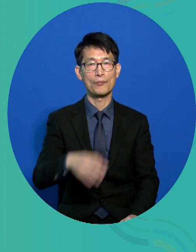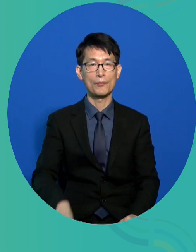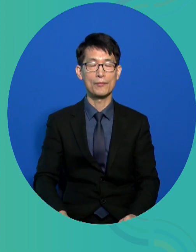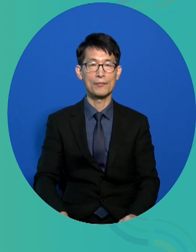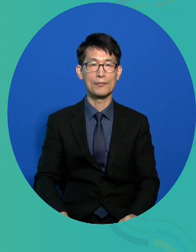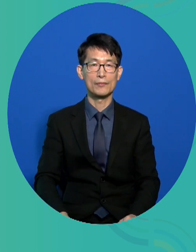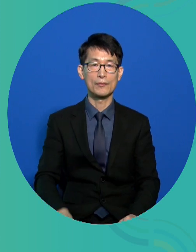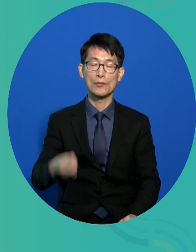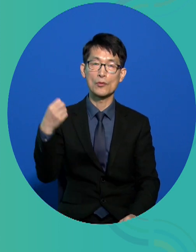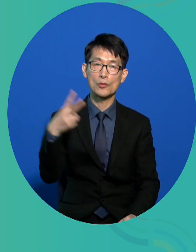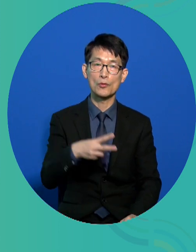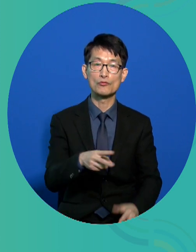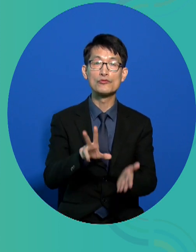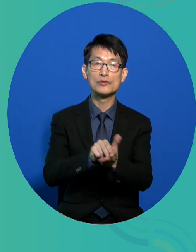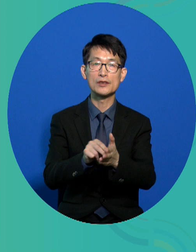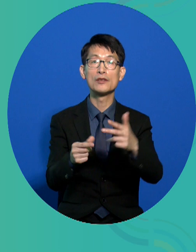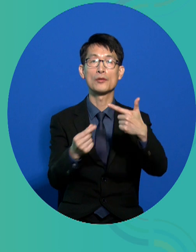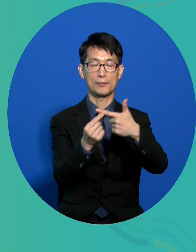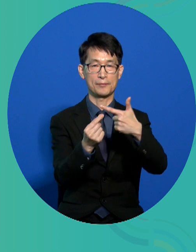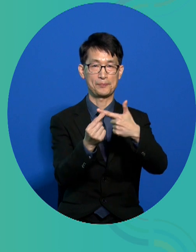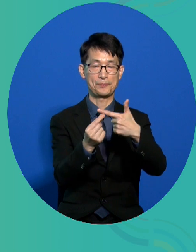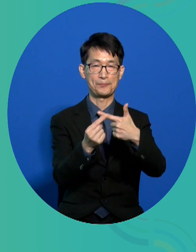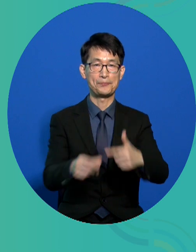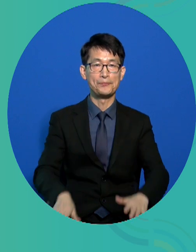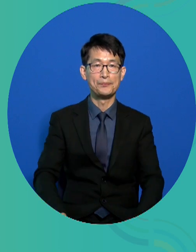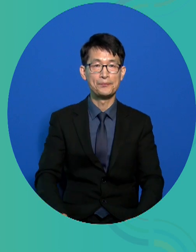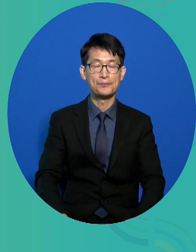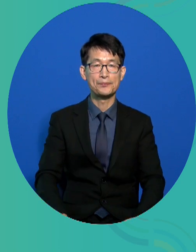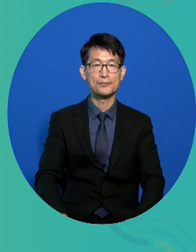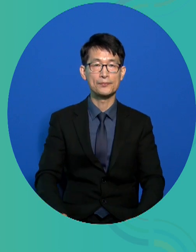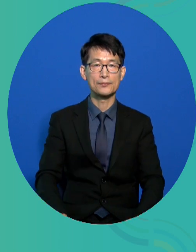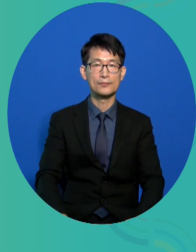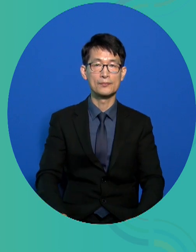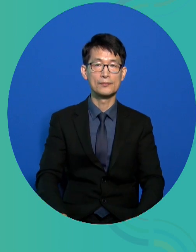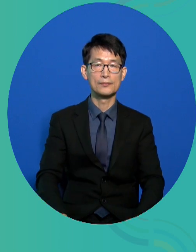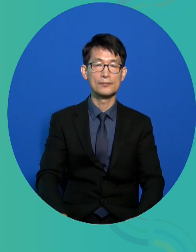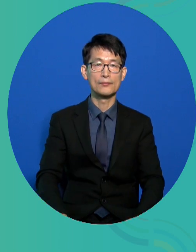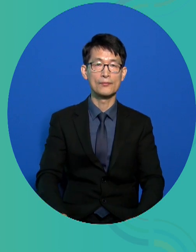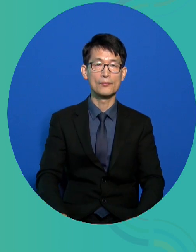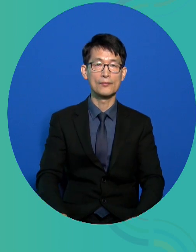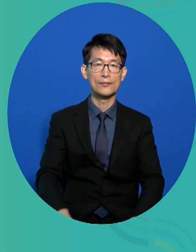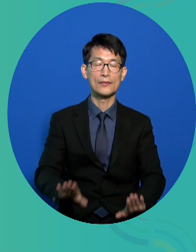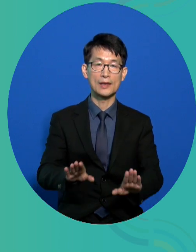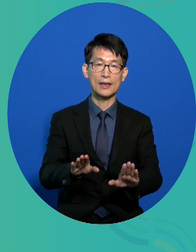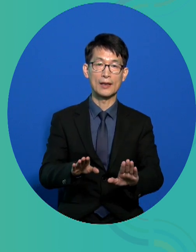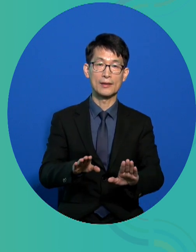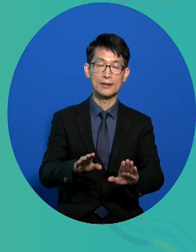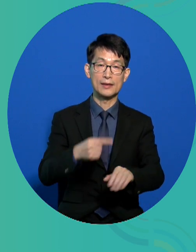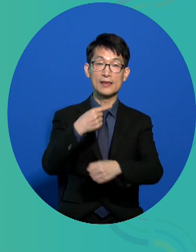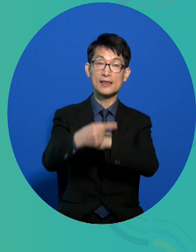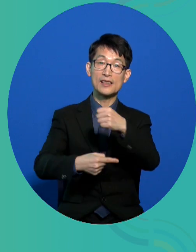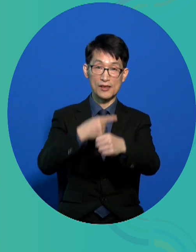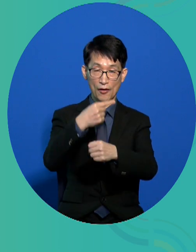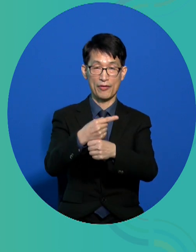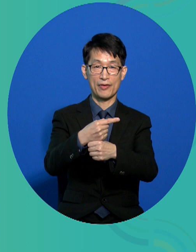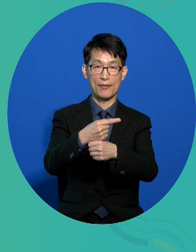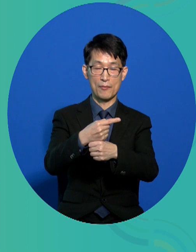major stumbling blocks. And sixth and last issue is that the